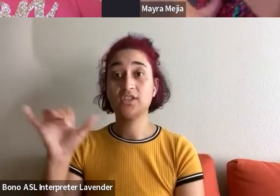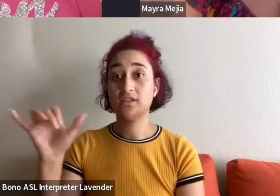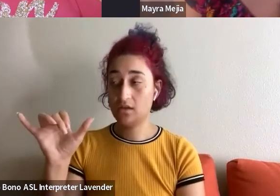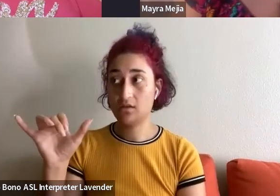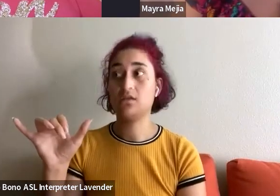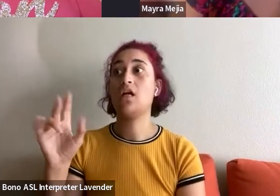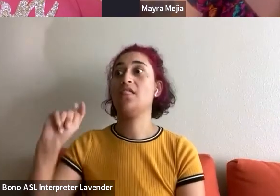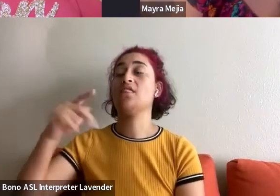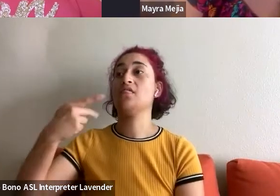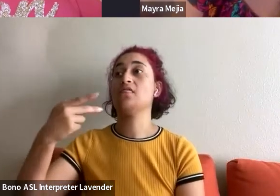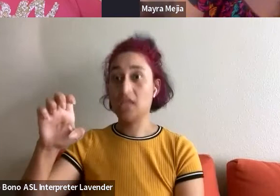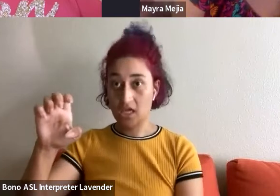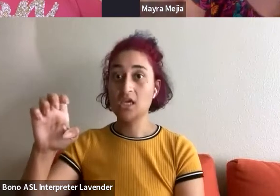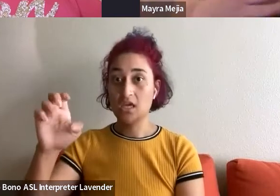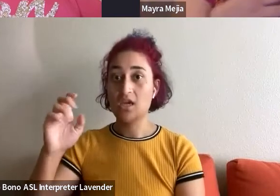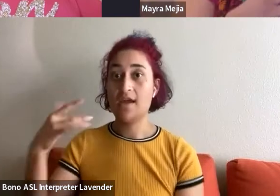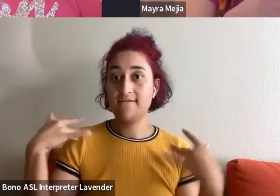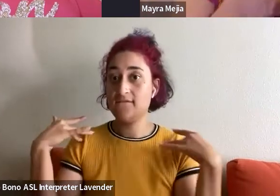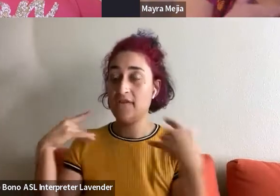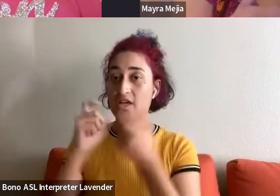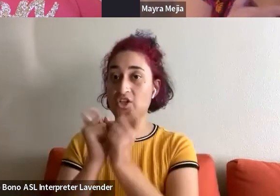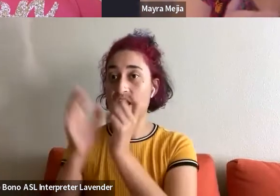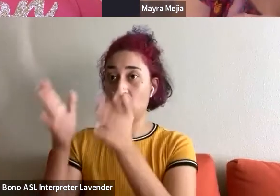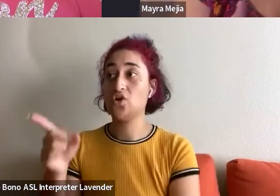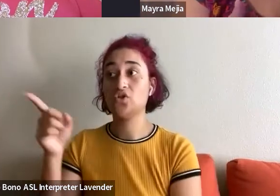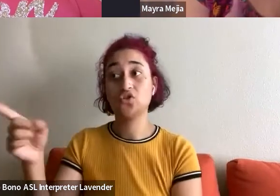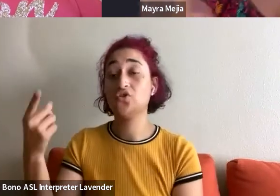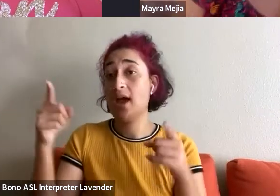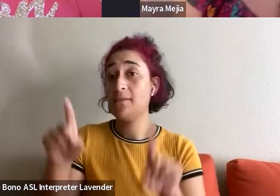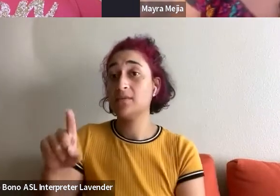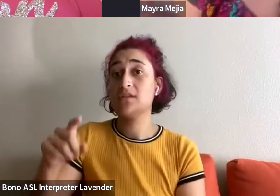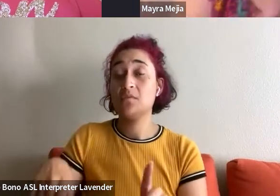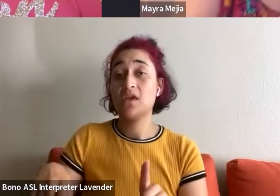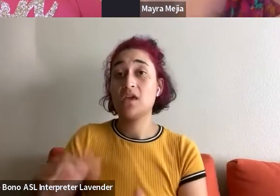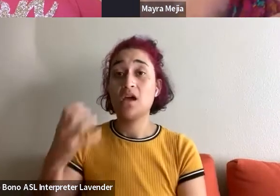fashion editors, and she just happens to be a plus size Black woman.